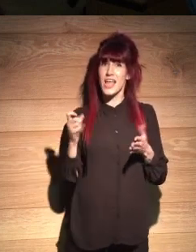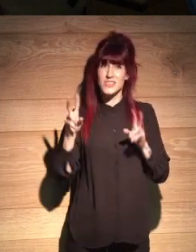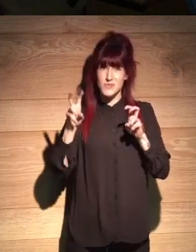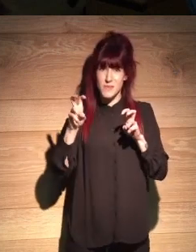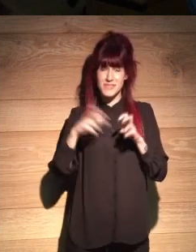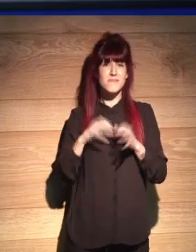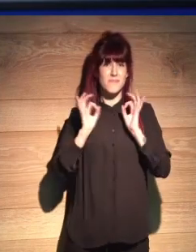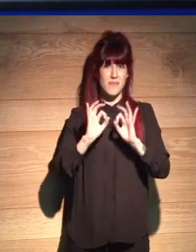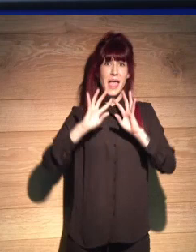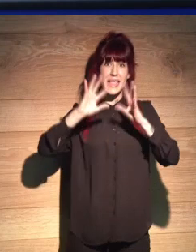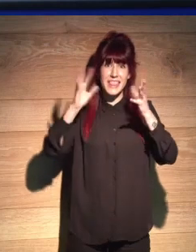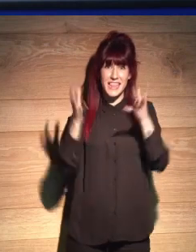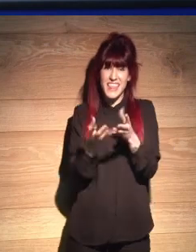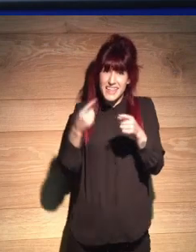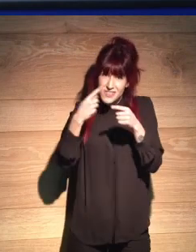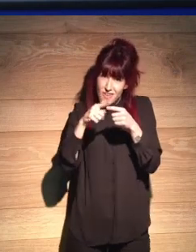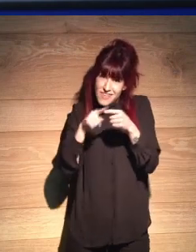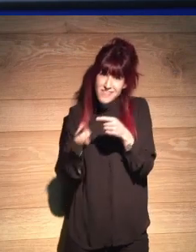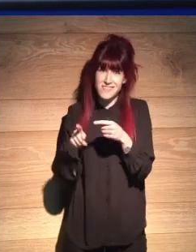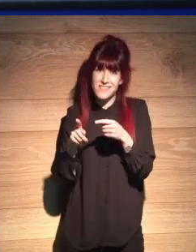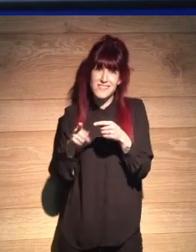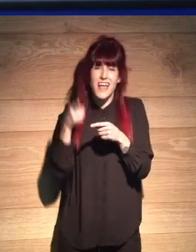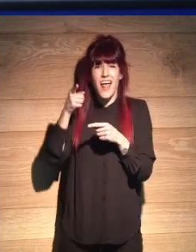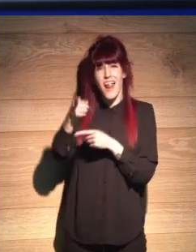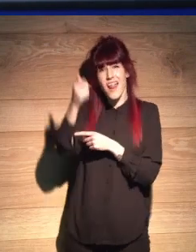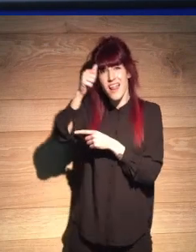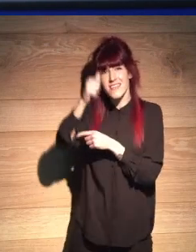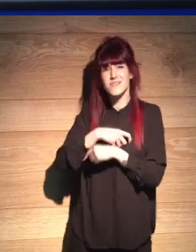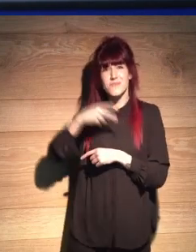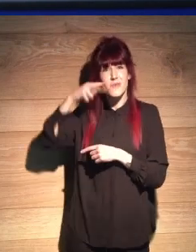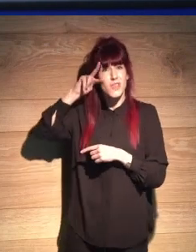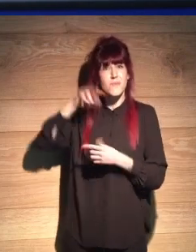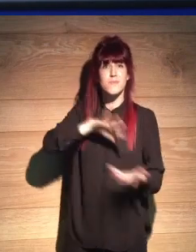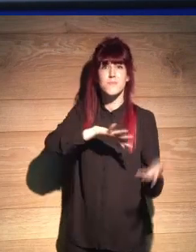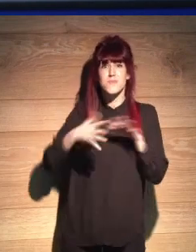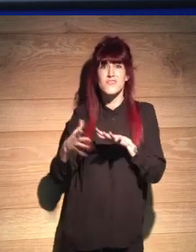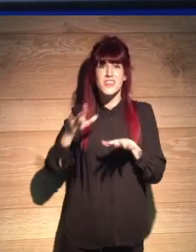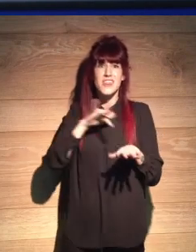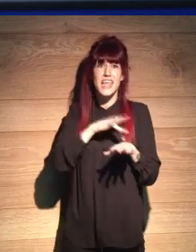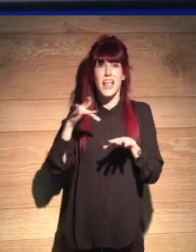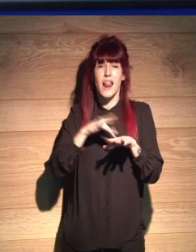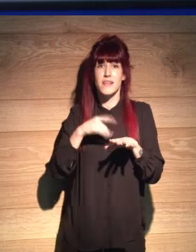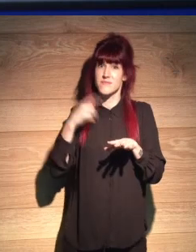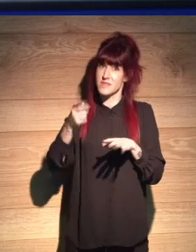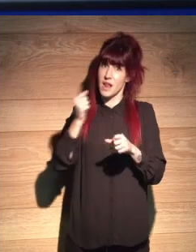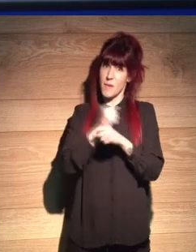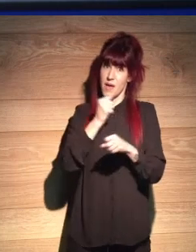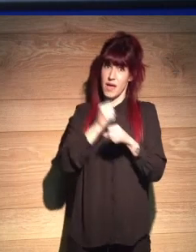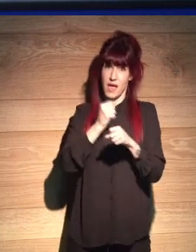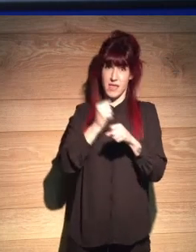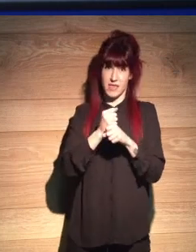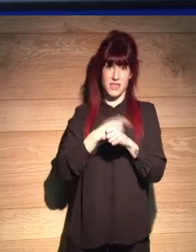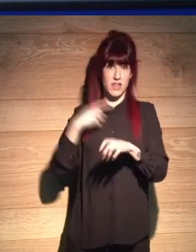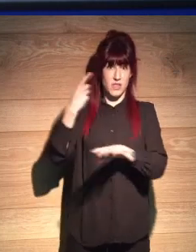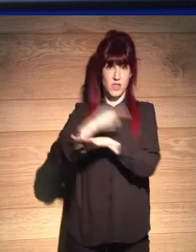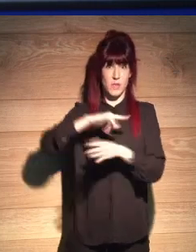new technologies, especially the Internet of Things. He is expert in digital transformation. He works as a director of